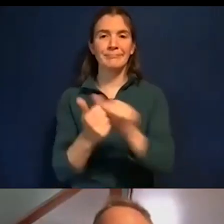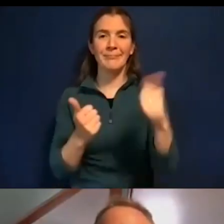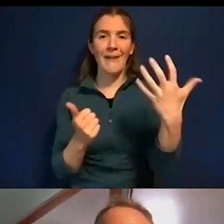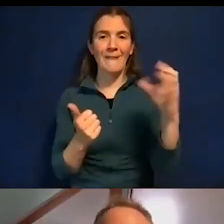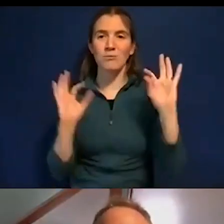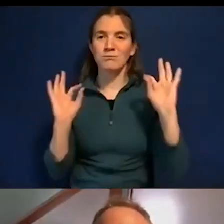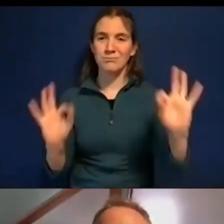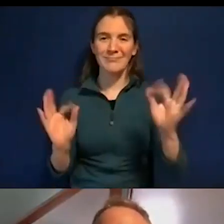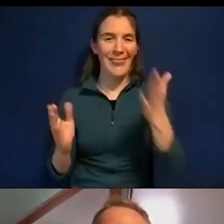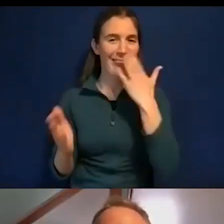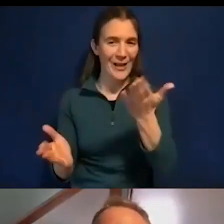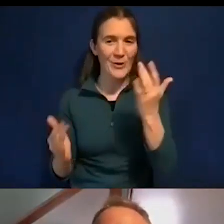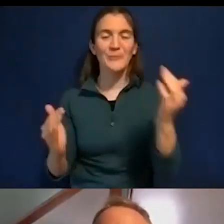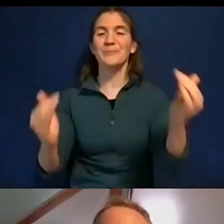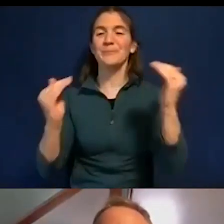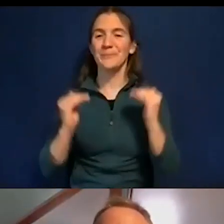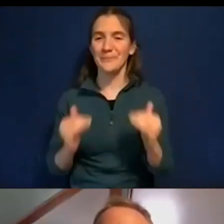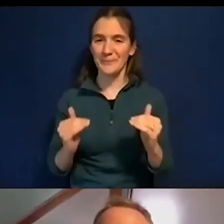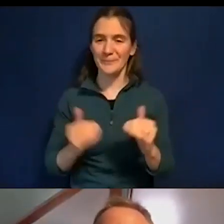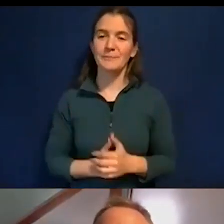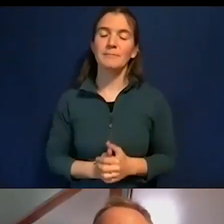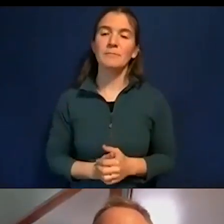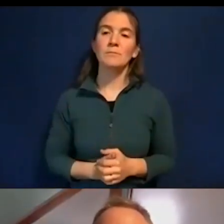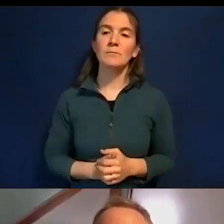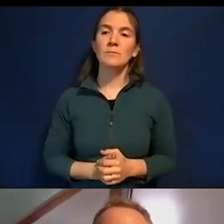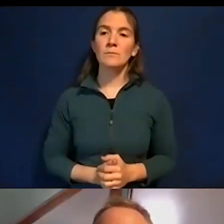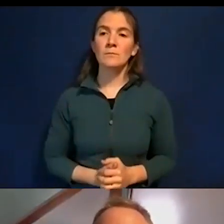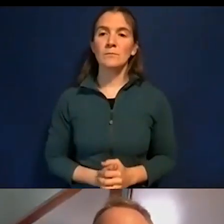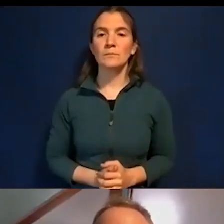5-0. Thank you very much. All right,